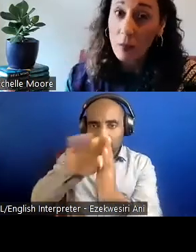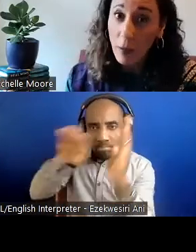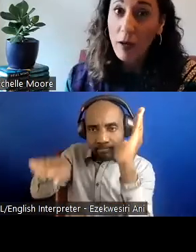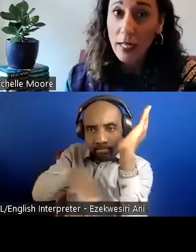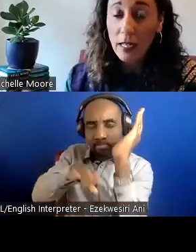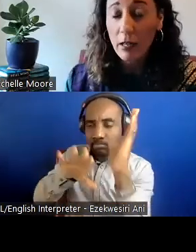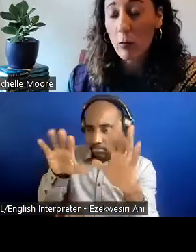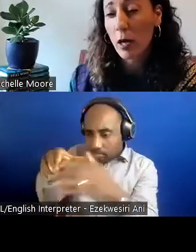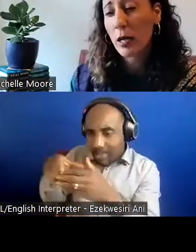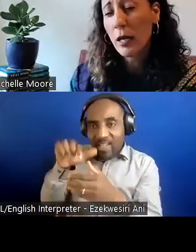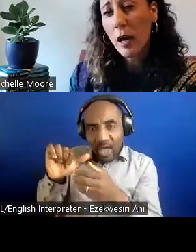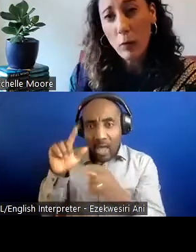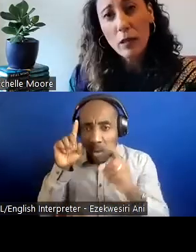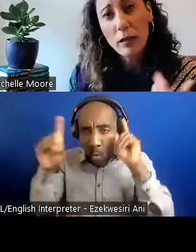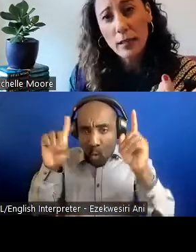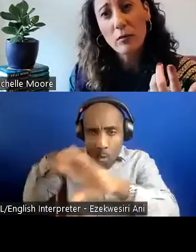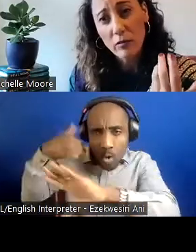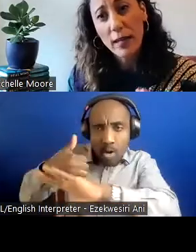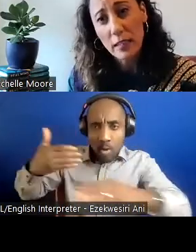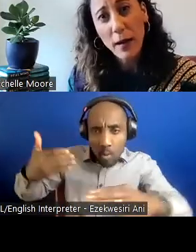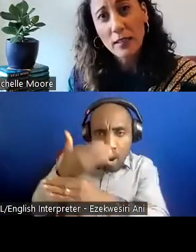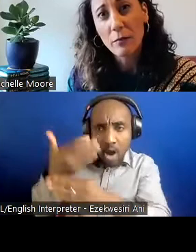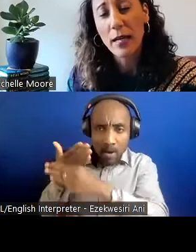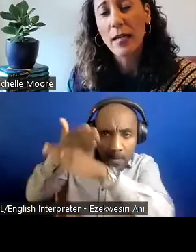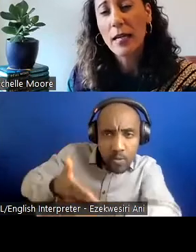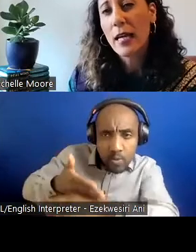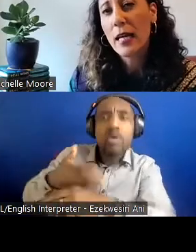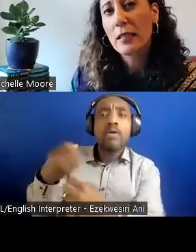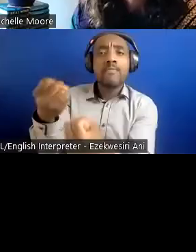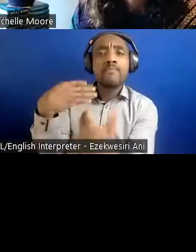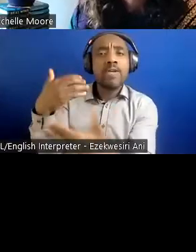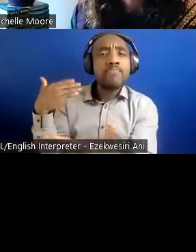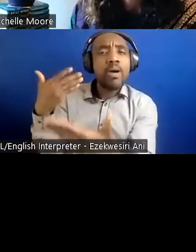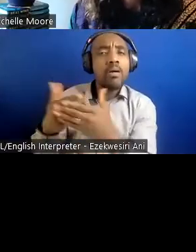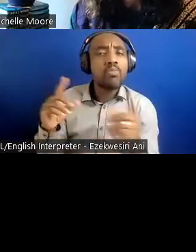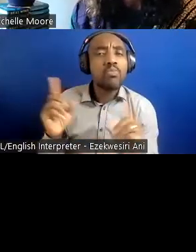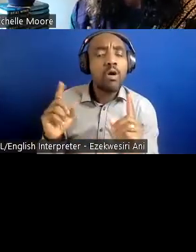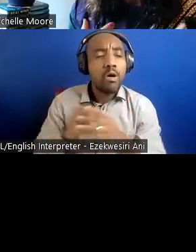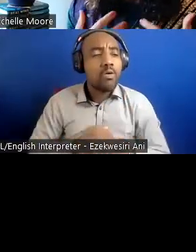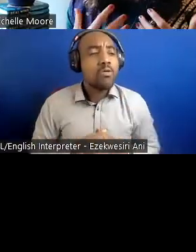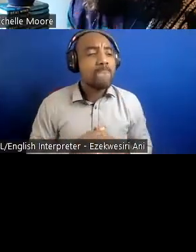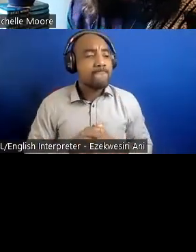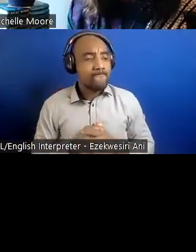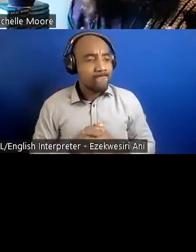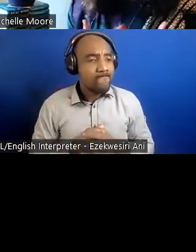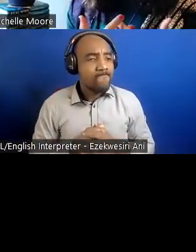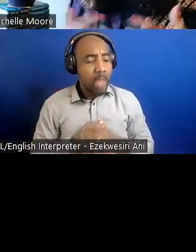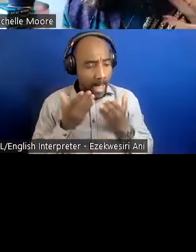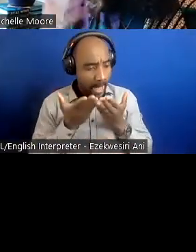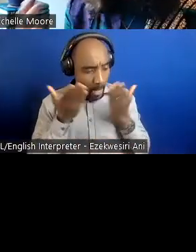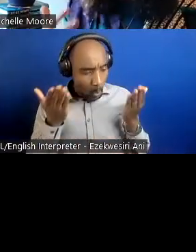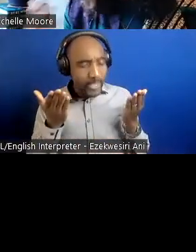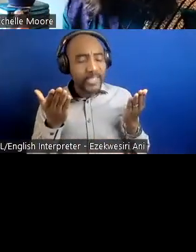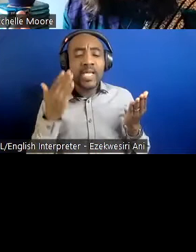doing the pioneering work. And one of the things that was reflected back to me is the fact that the equality and the